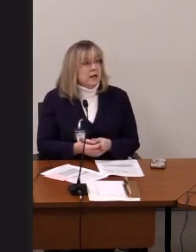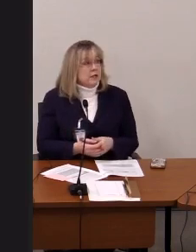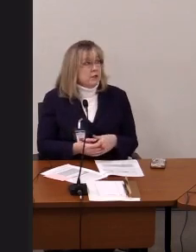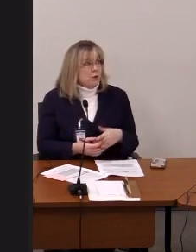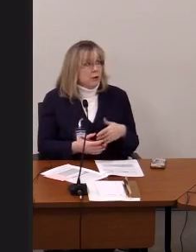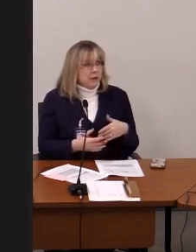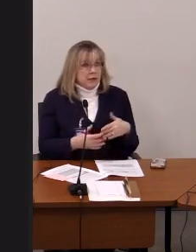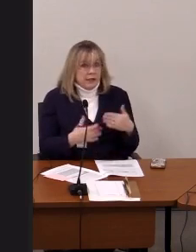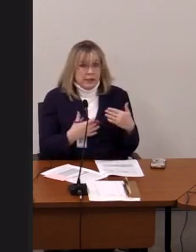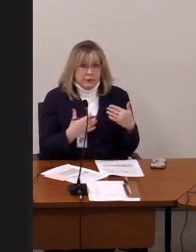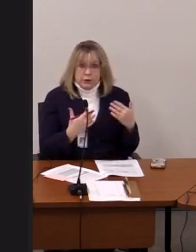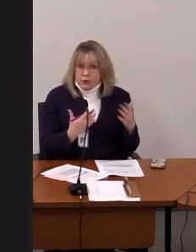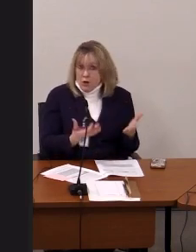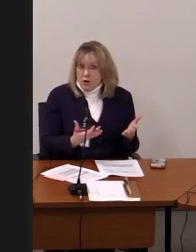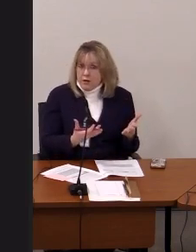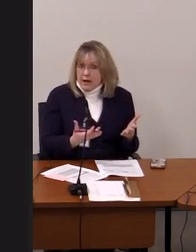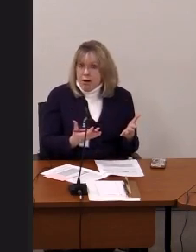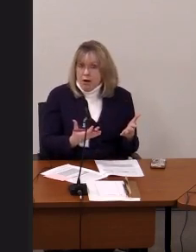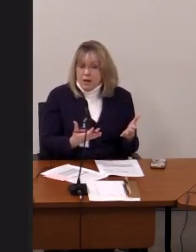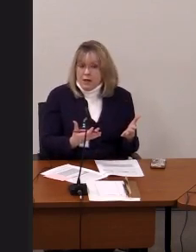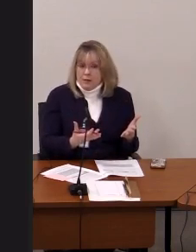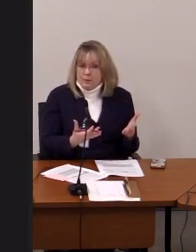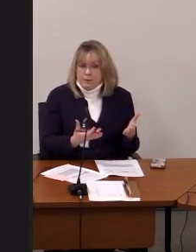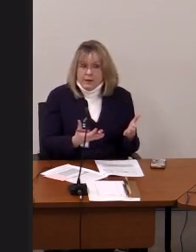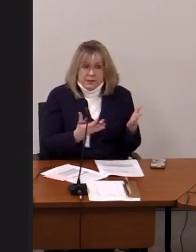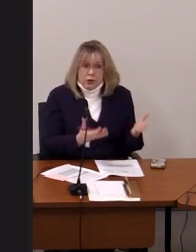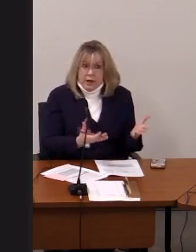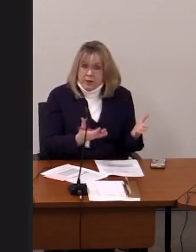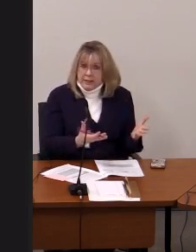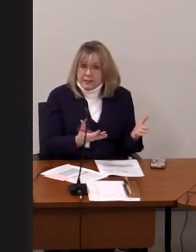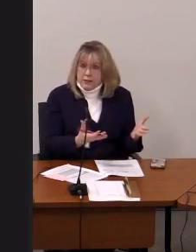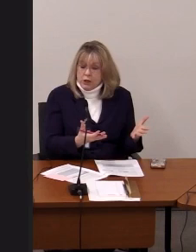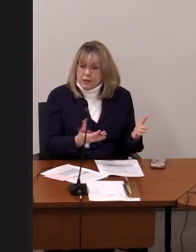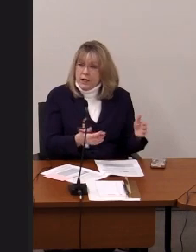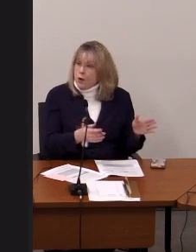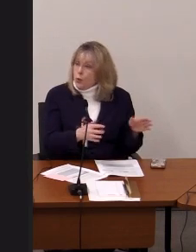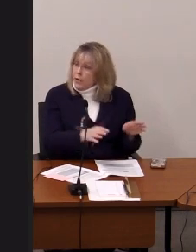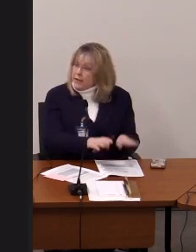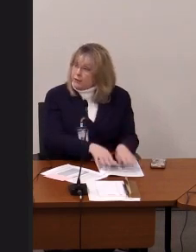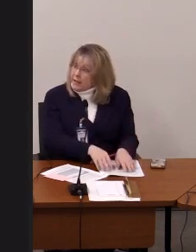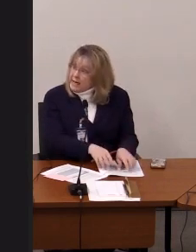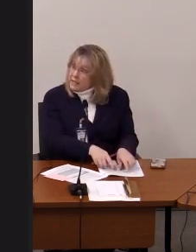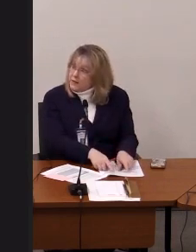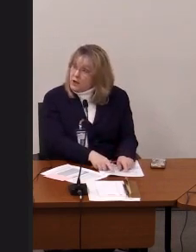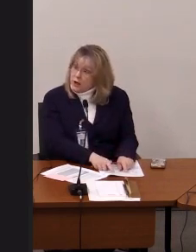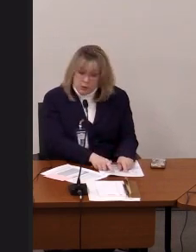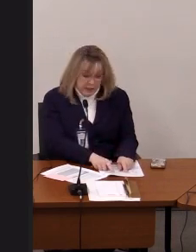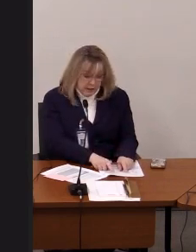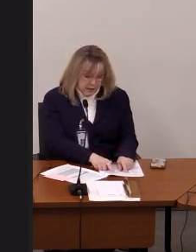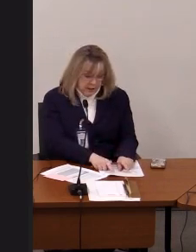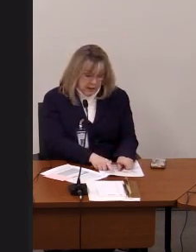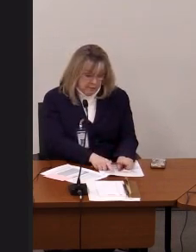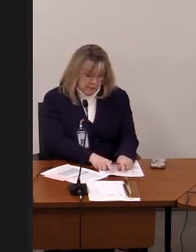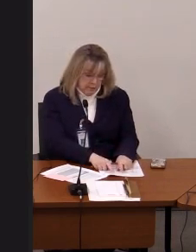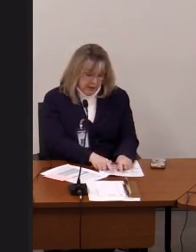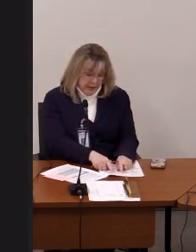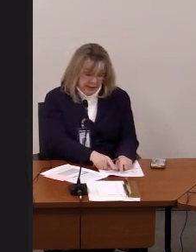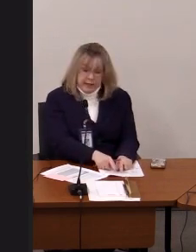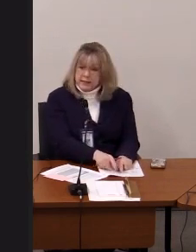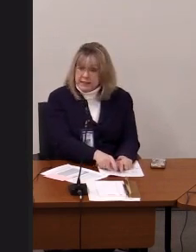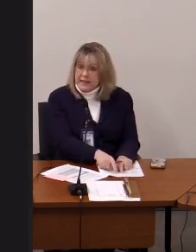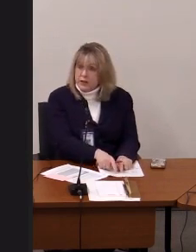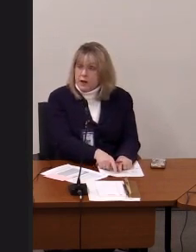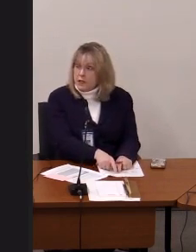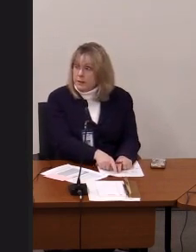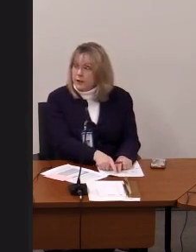color. So if you start there, that's a great place to look. We have linked in the document,